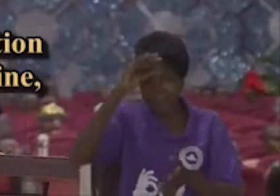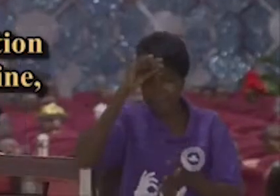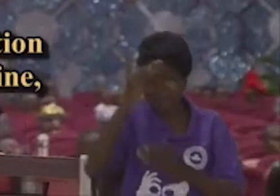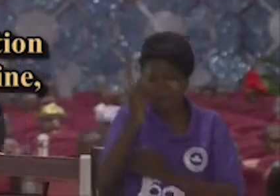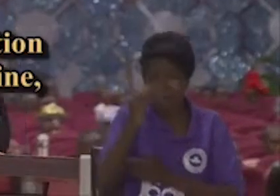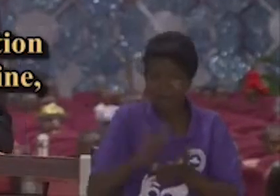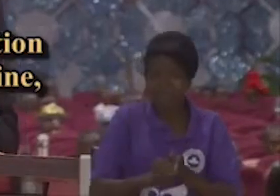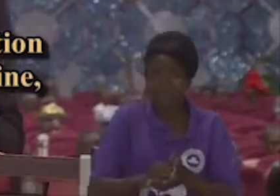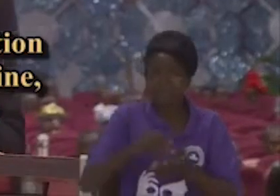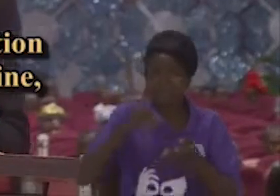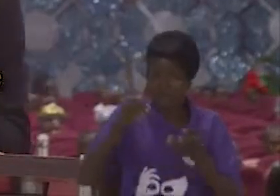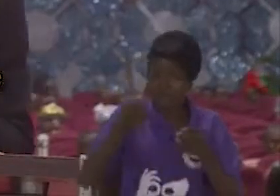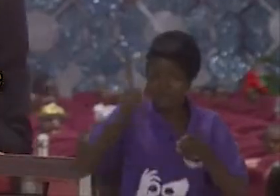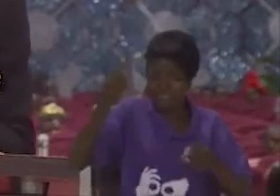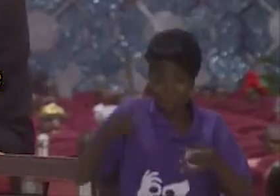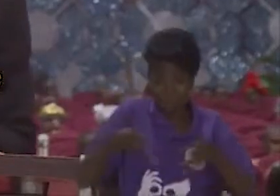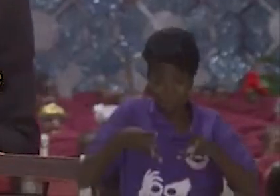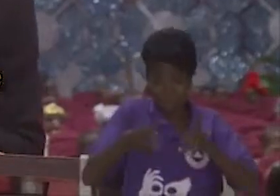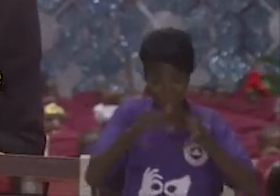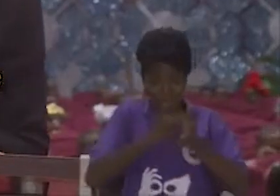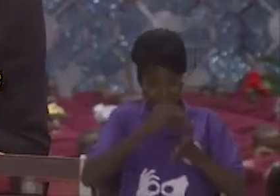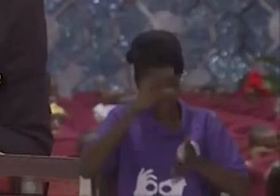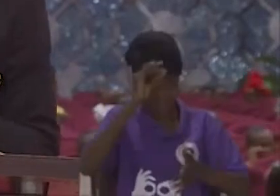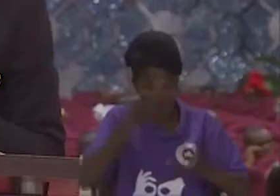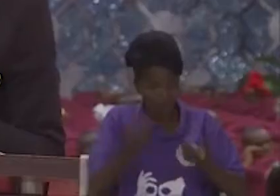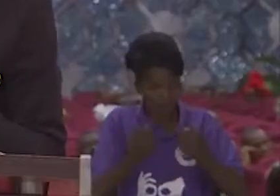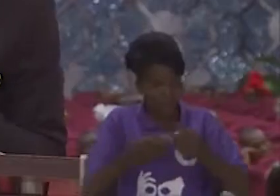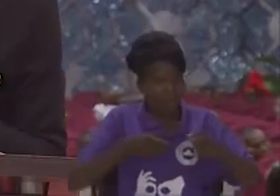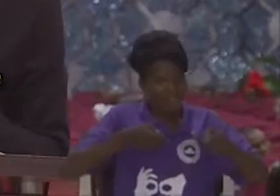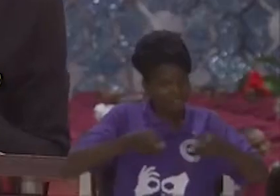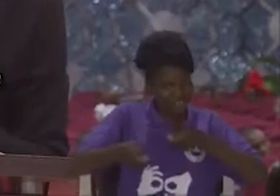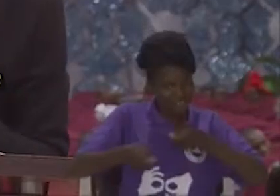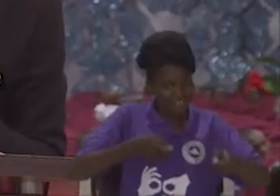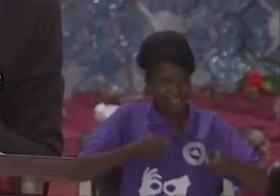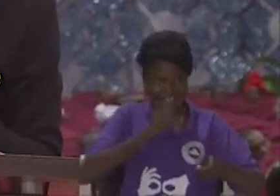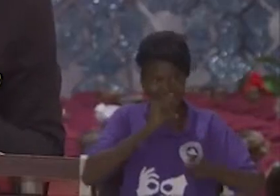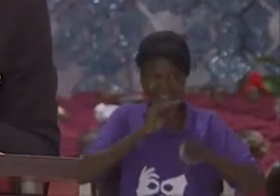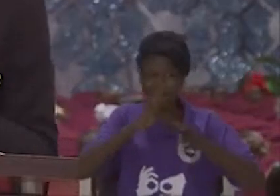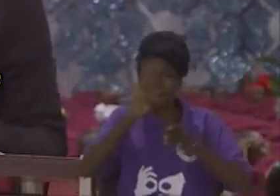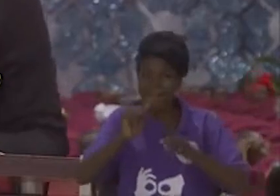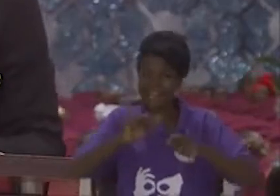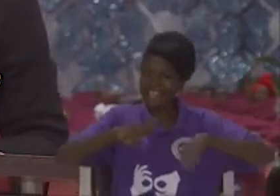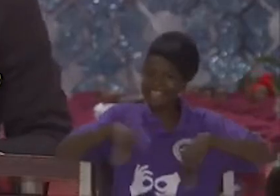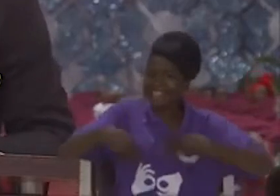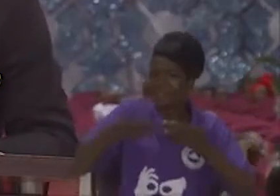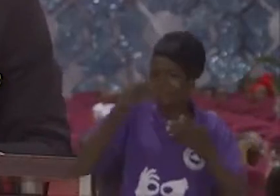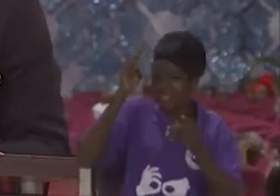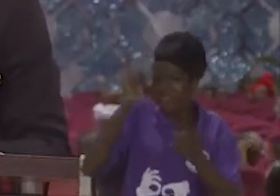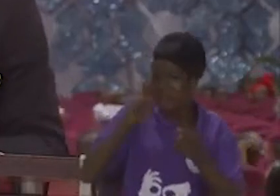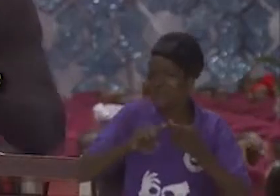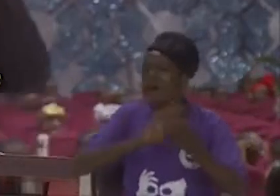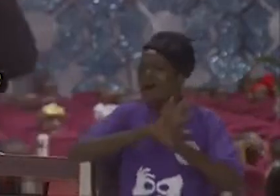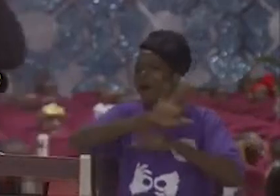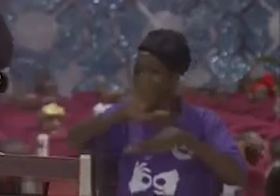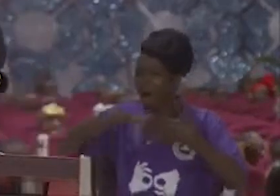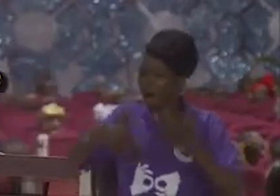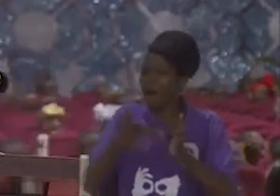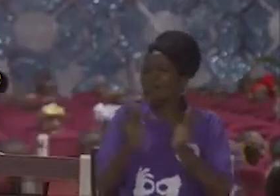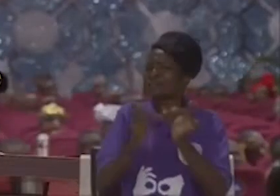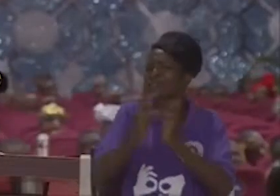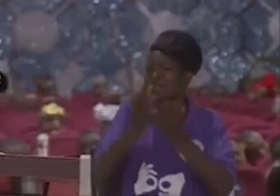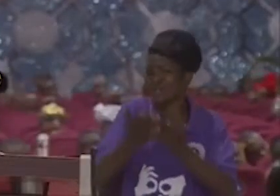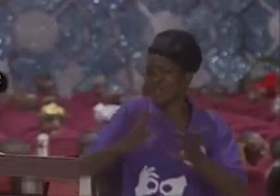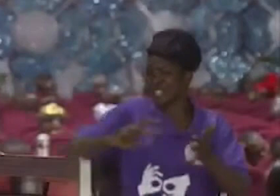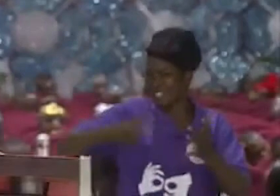furnished. So the way the man of God exercises dominion is by giving heed to what? To all scriptures. And the second thing